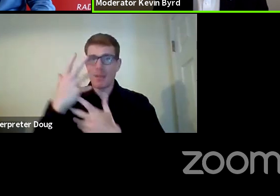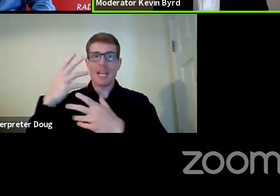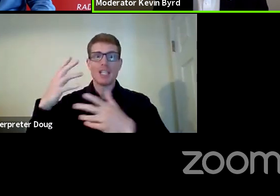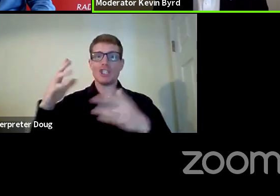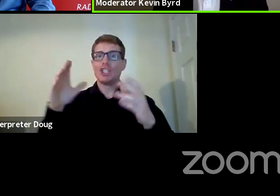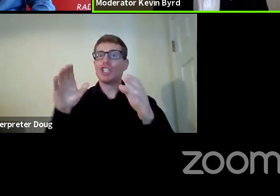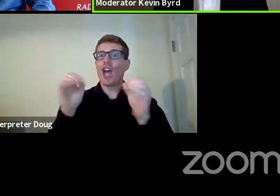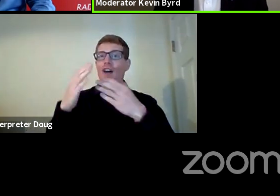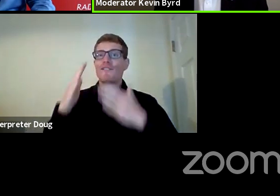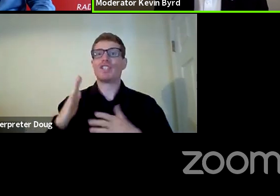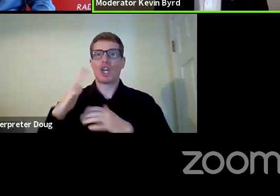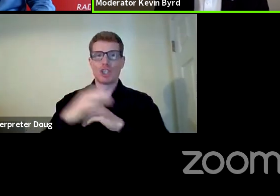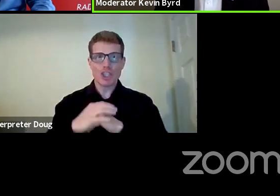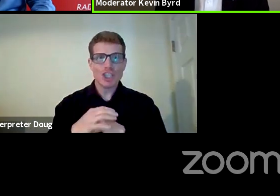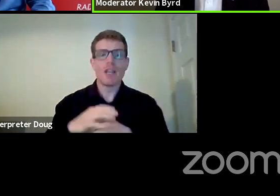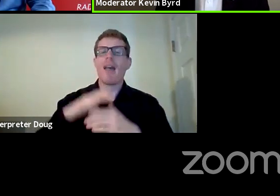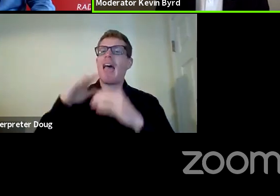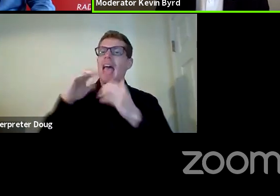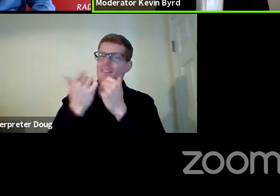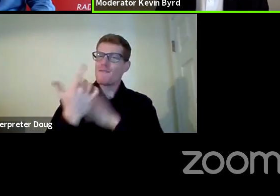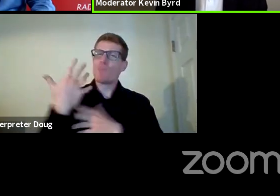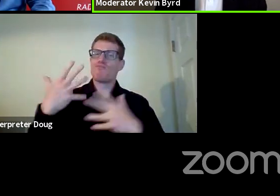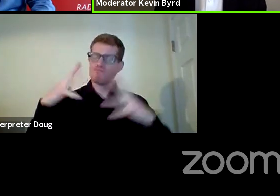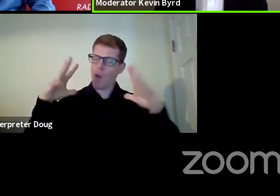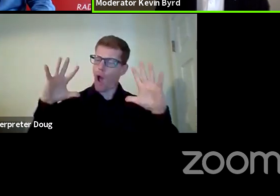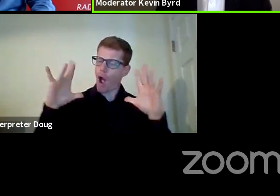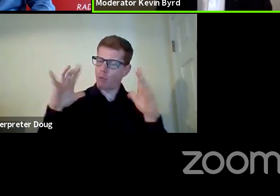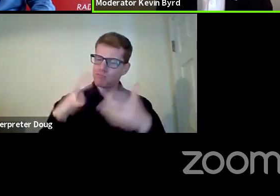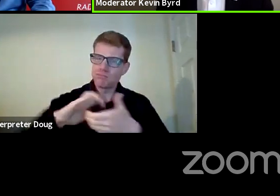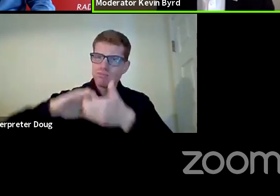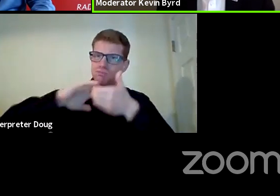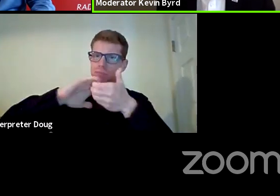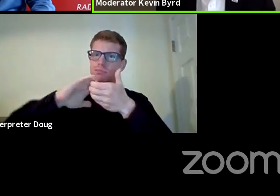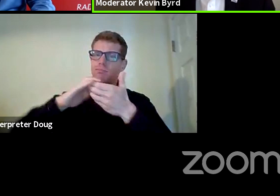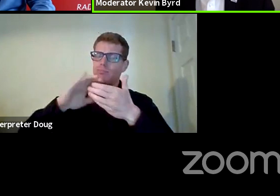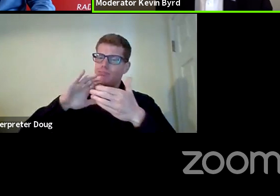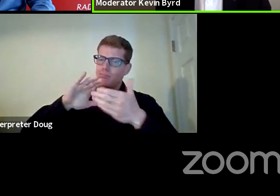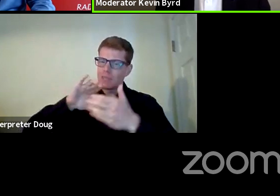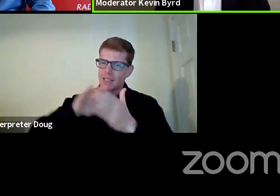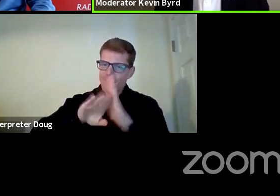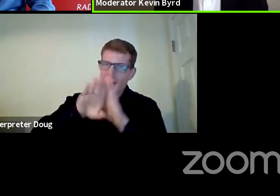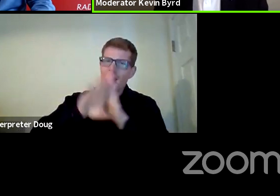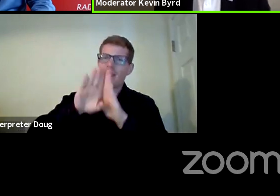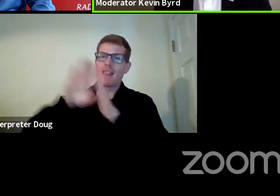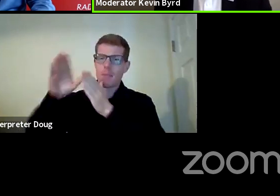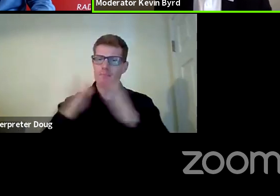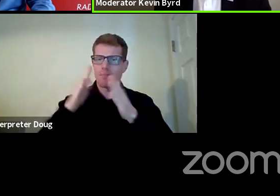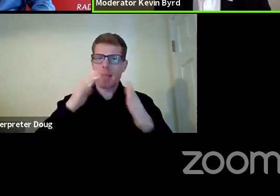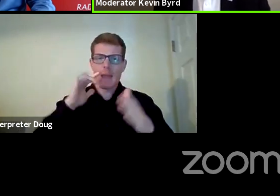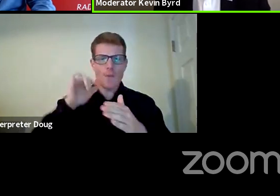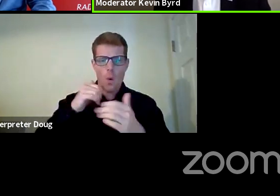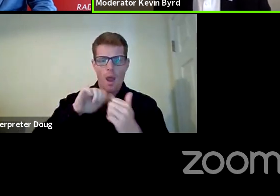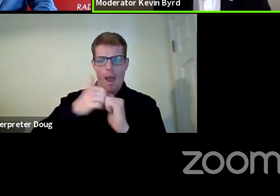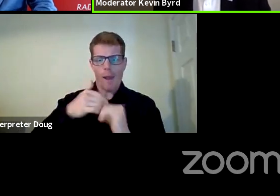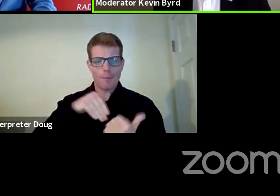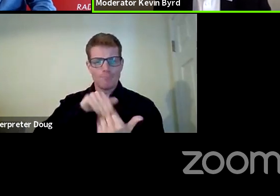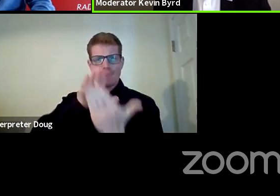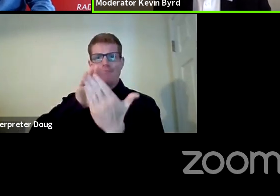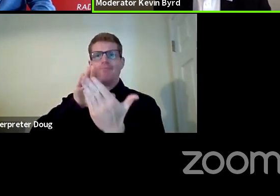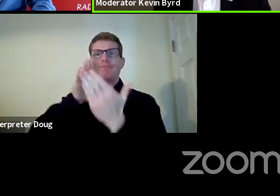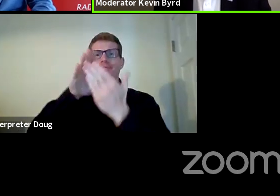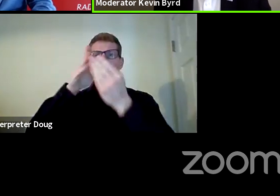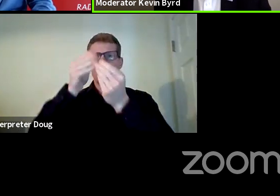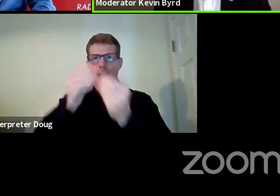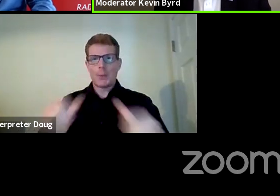develop and activate regional plans for the COVID-19 pandemic. Since then, the New River Valley Public